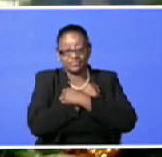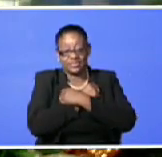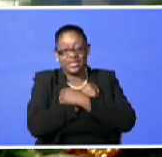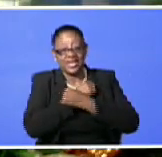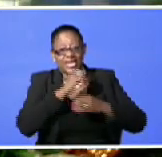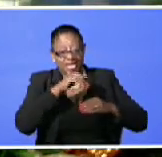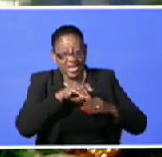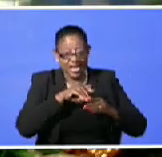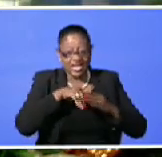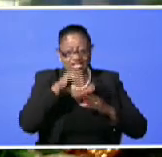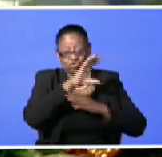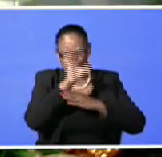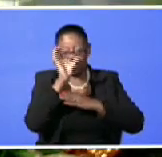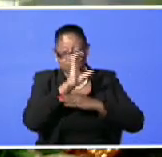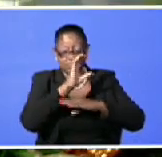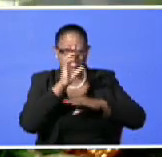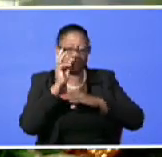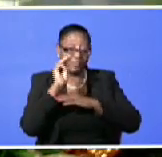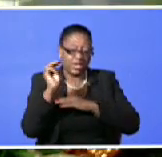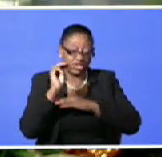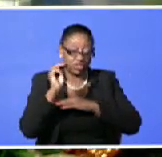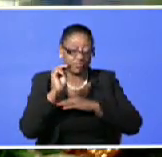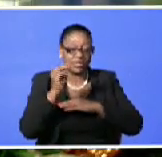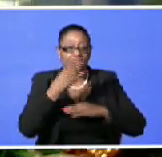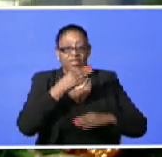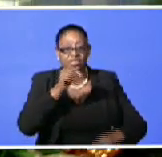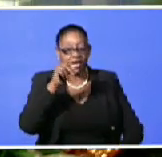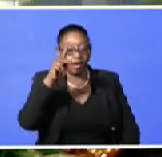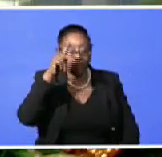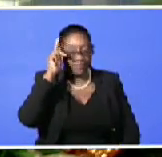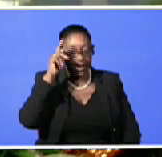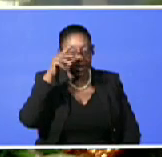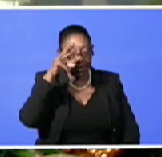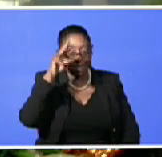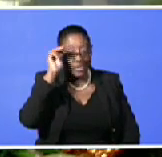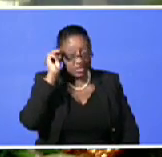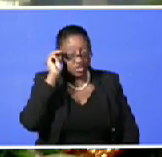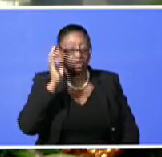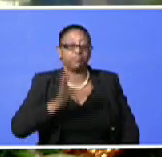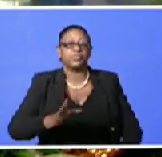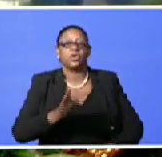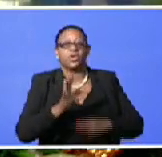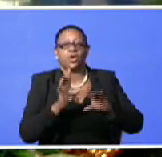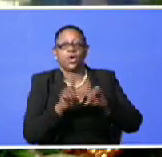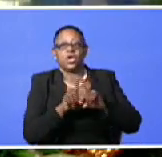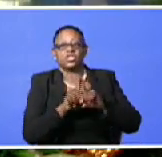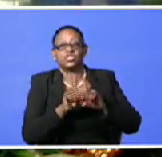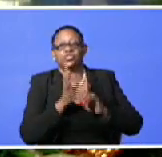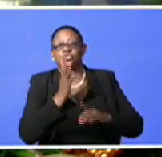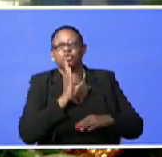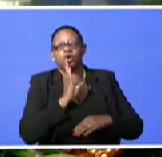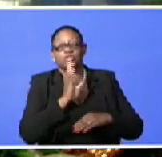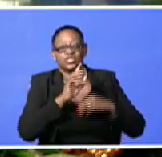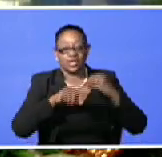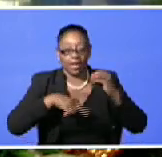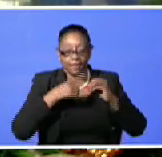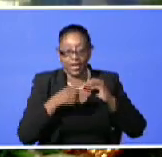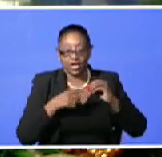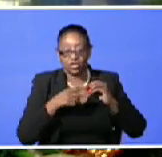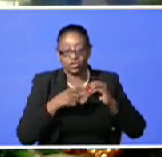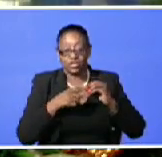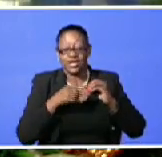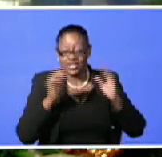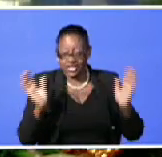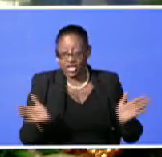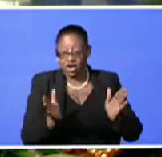In his Christmas message, the nation's chief prime minister, the Most Honorable Dr. Hubert Minnis, also applauding the sacrifices and courage of Bahamians